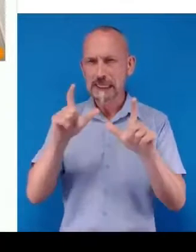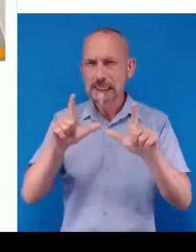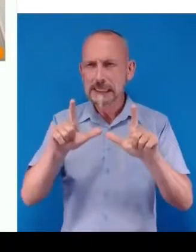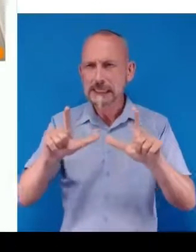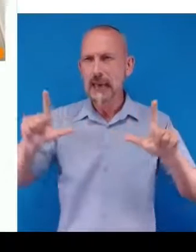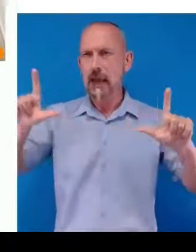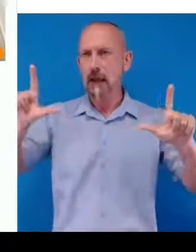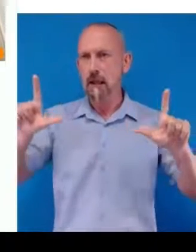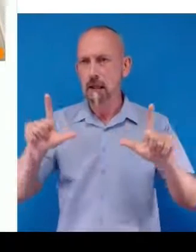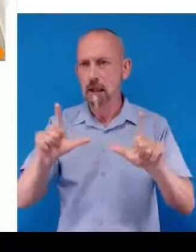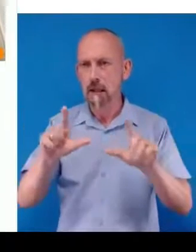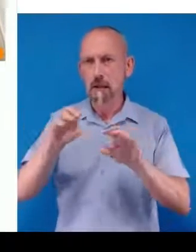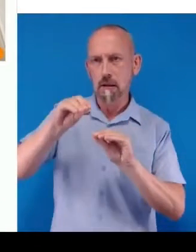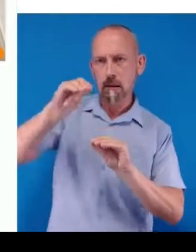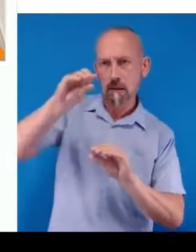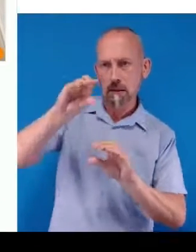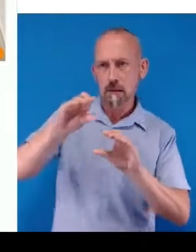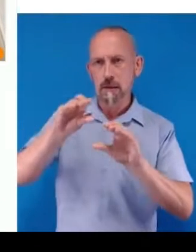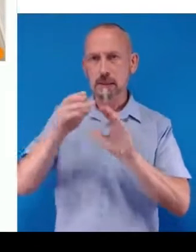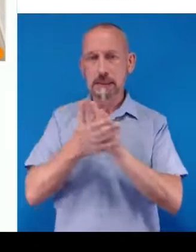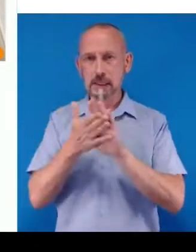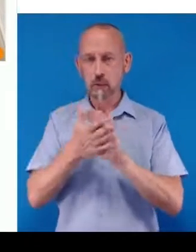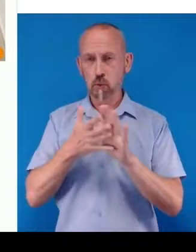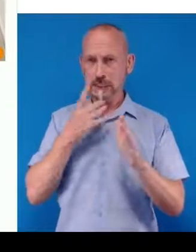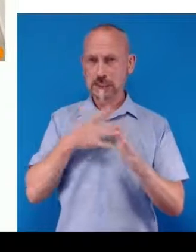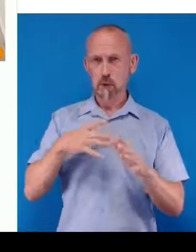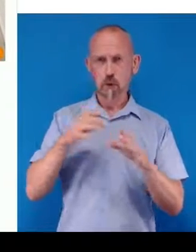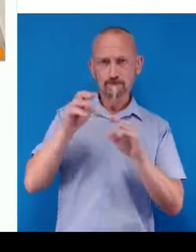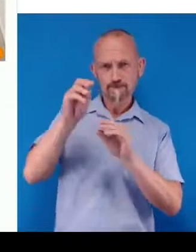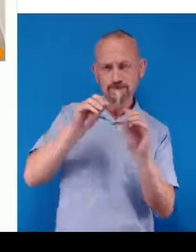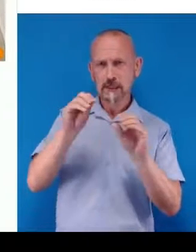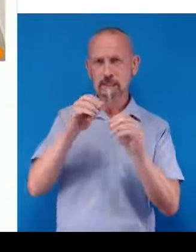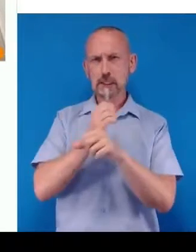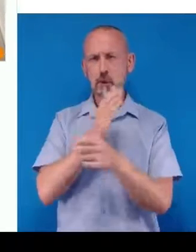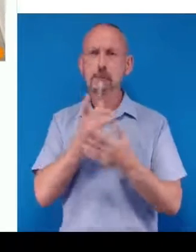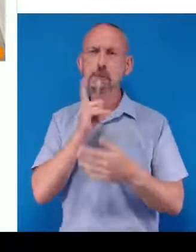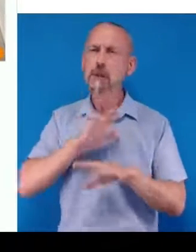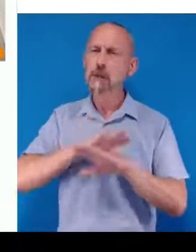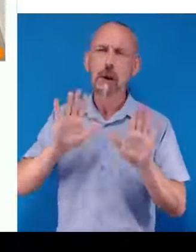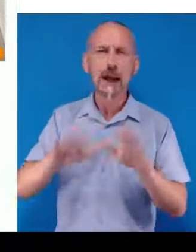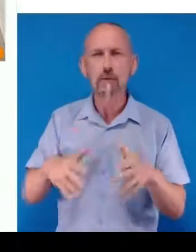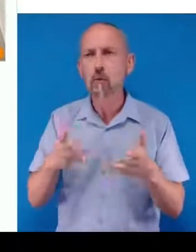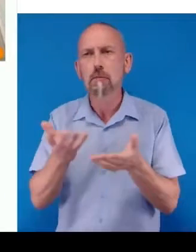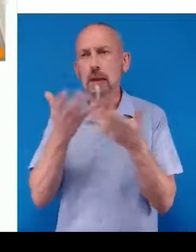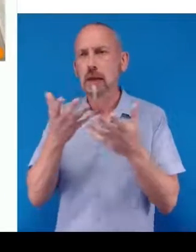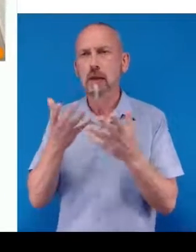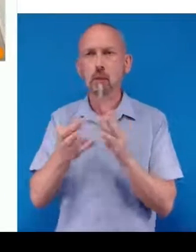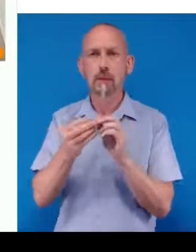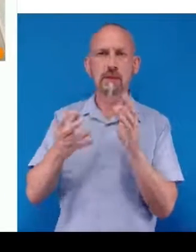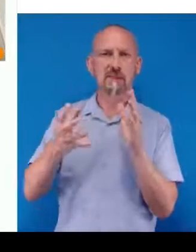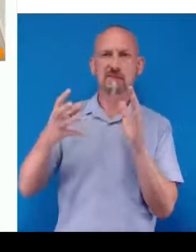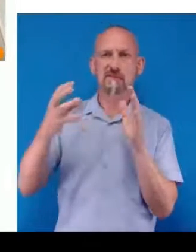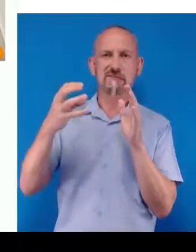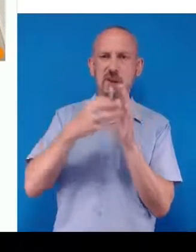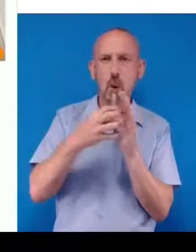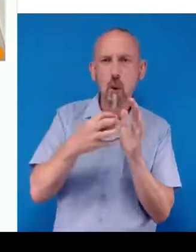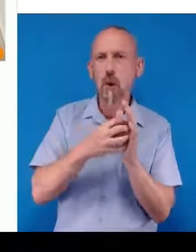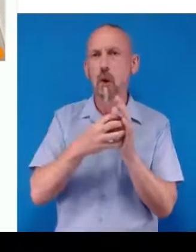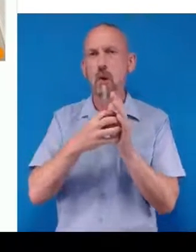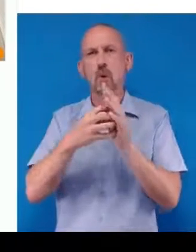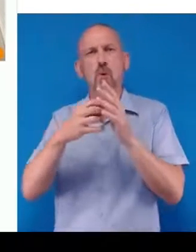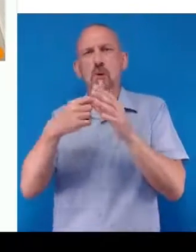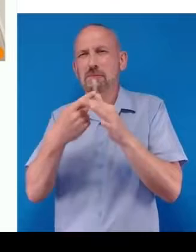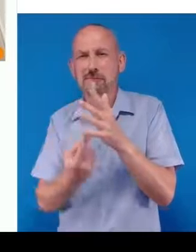so that people don't have to play around with the lower thirds, which is what our names are. And yeah, so